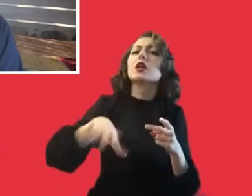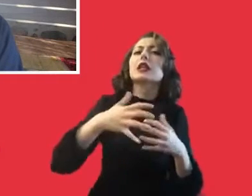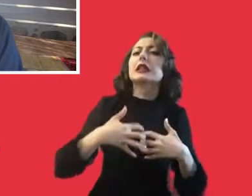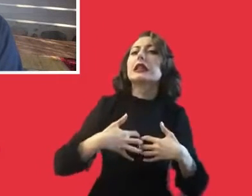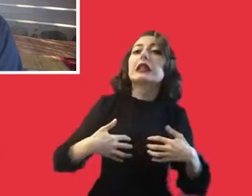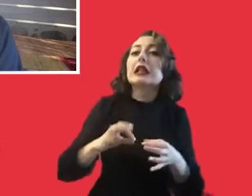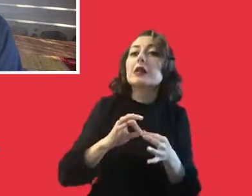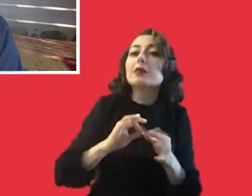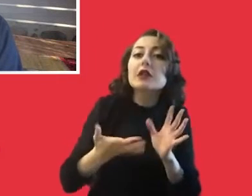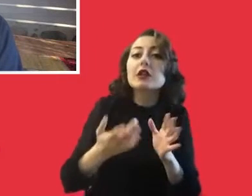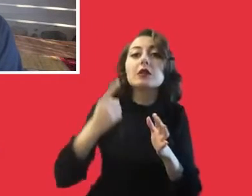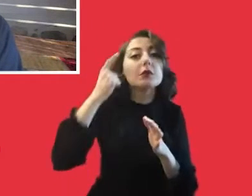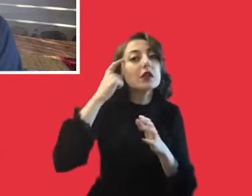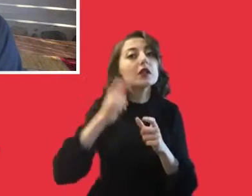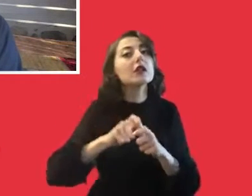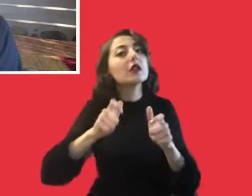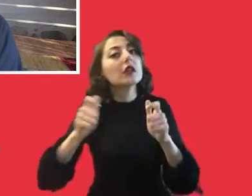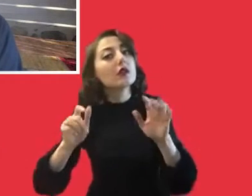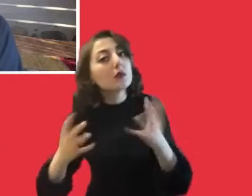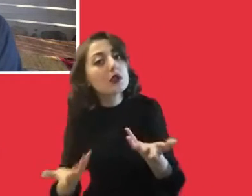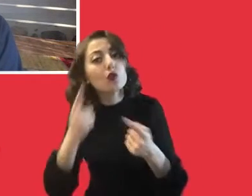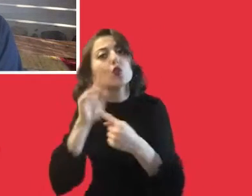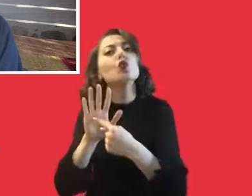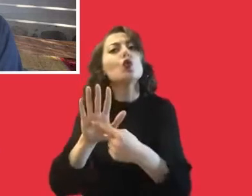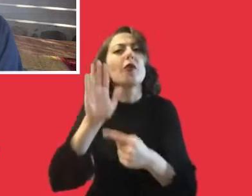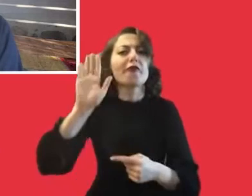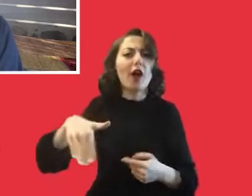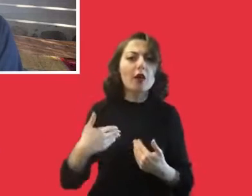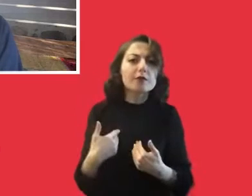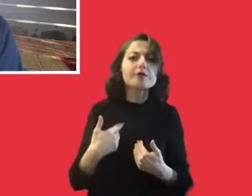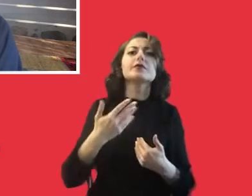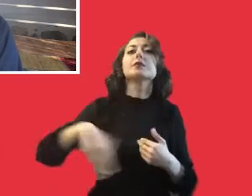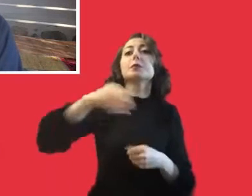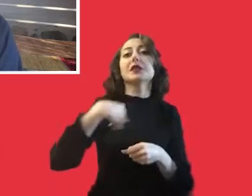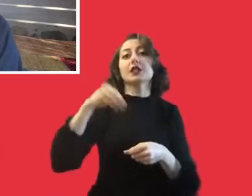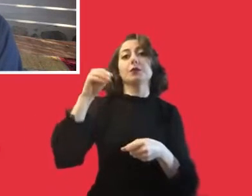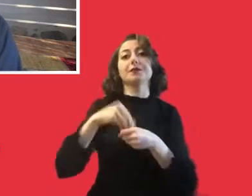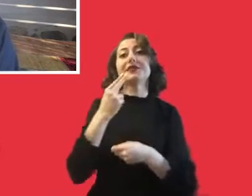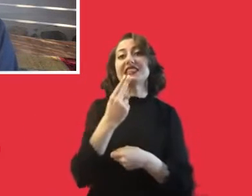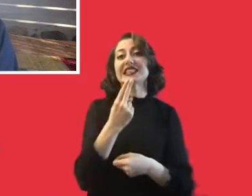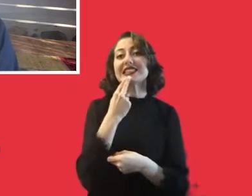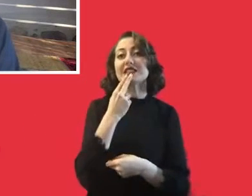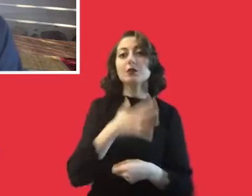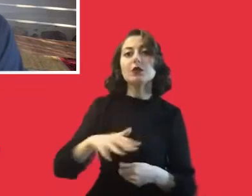people, and we are trying to teach them how they can play according to their ages.